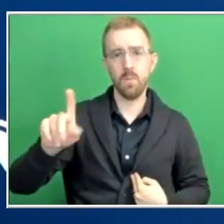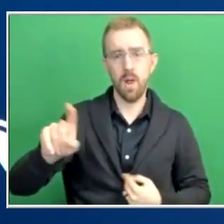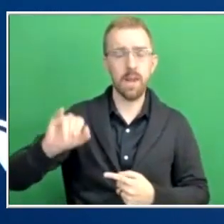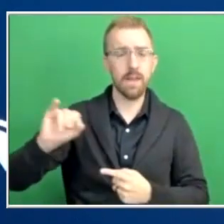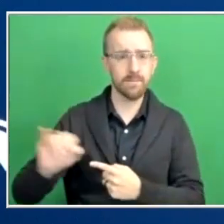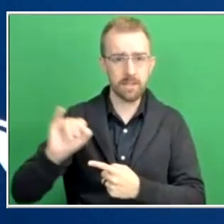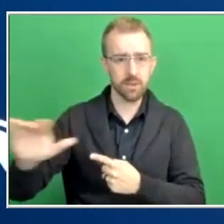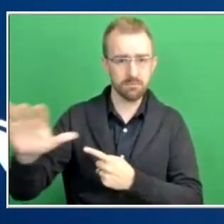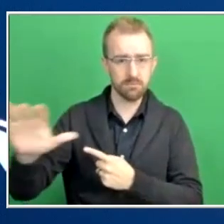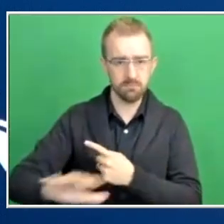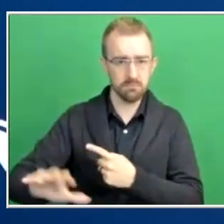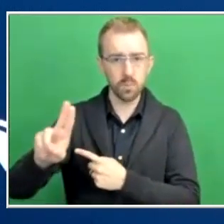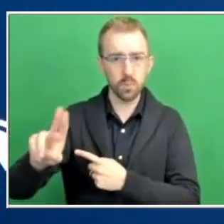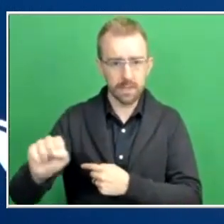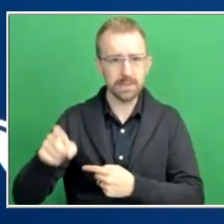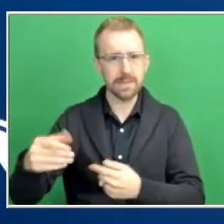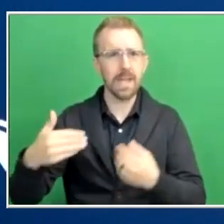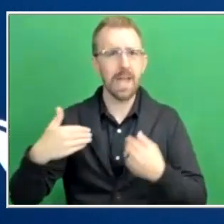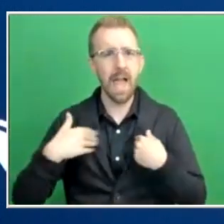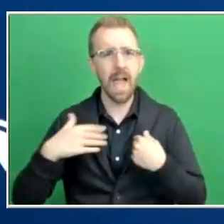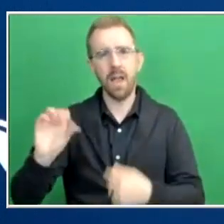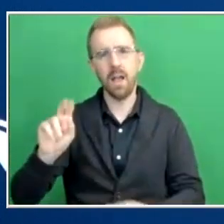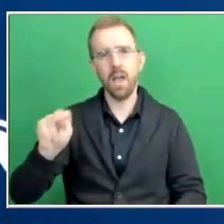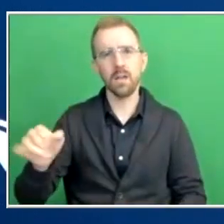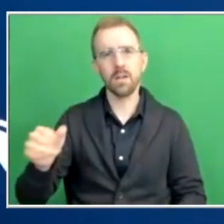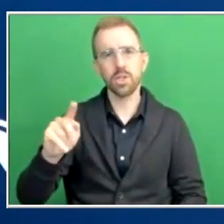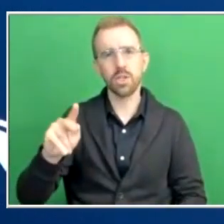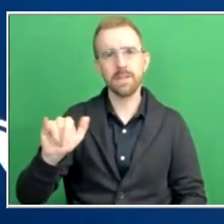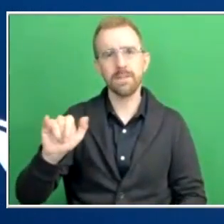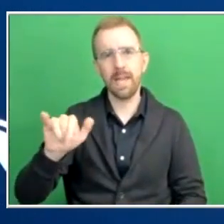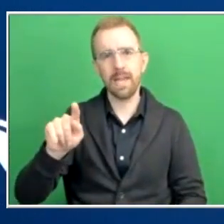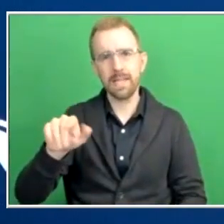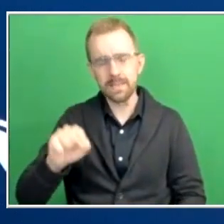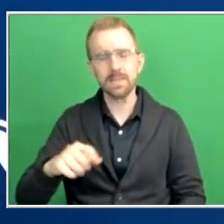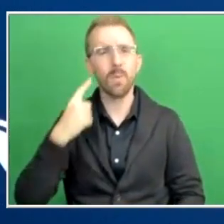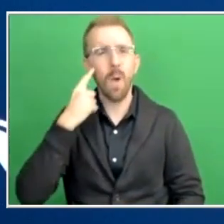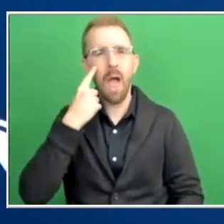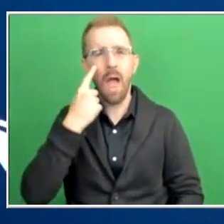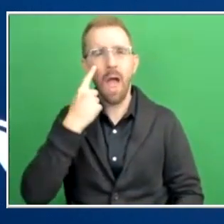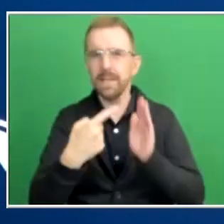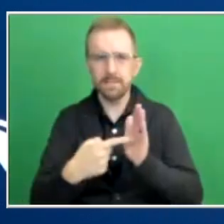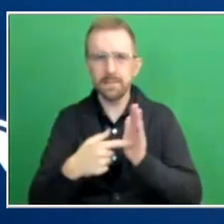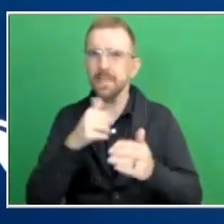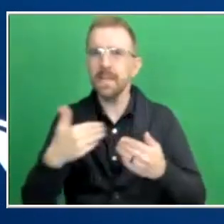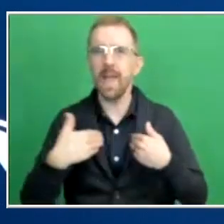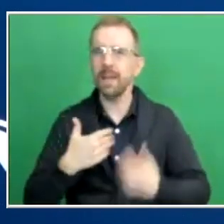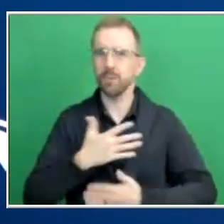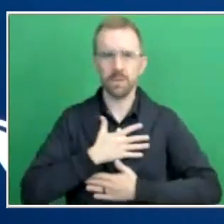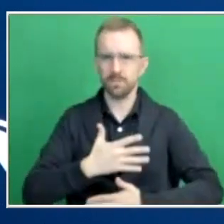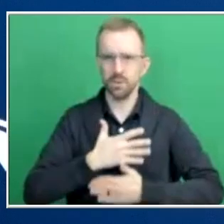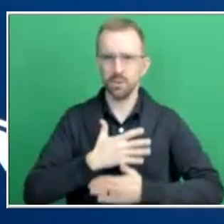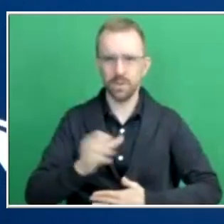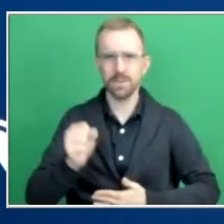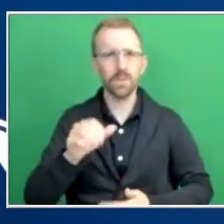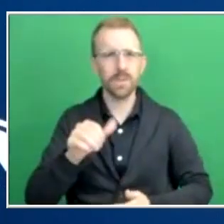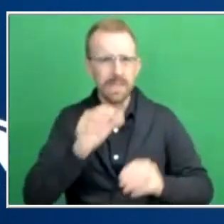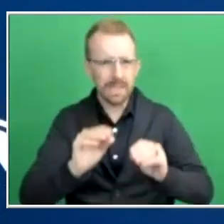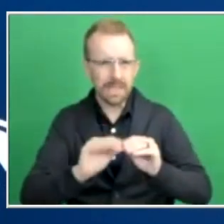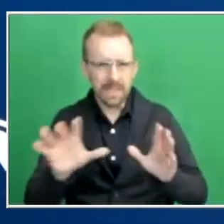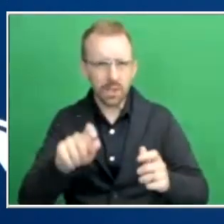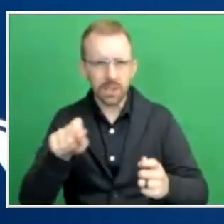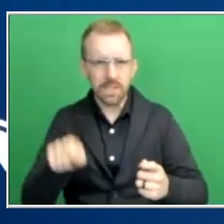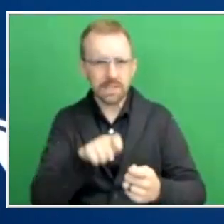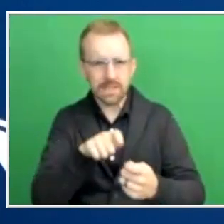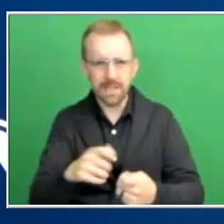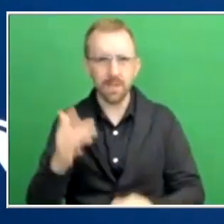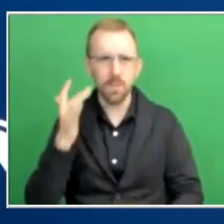a lot of those people had conjunctivitis, so eye symptoms. They didn't really have respiratory symptoms, so it is unclear exactly